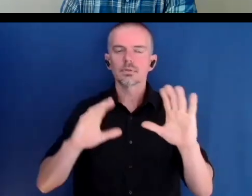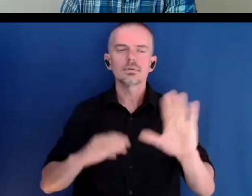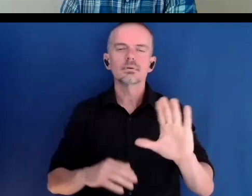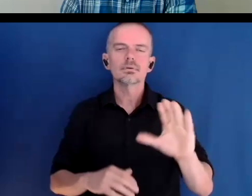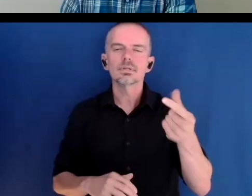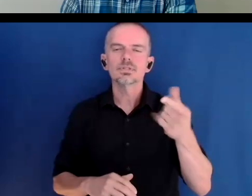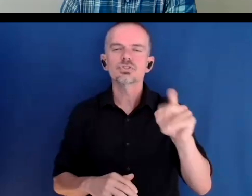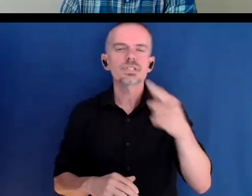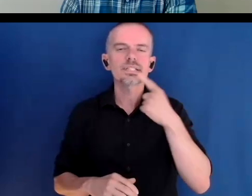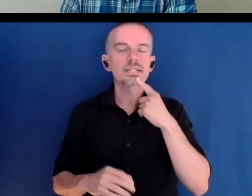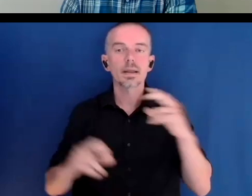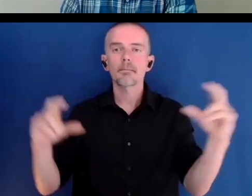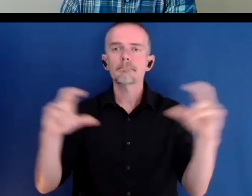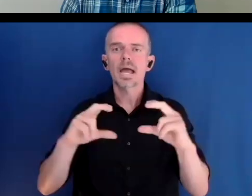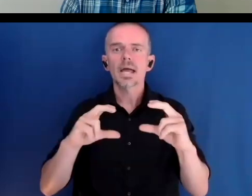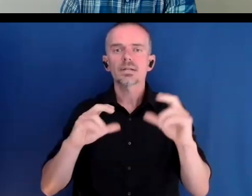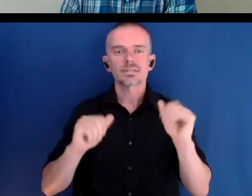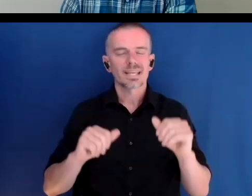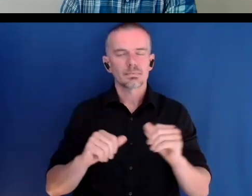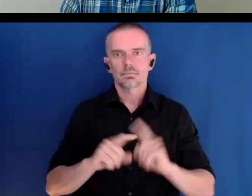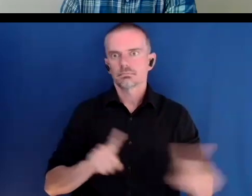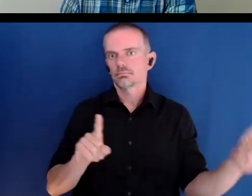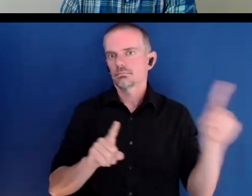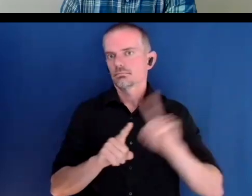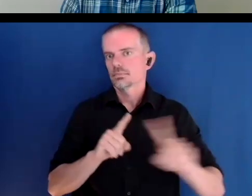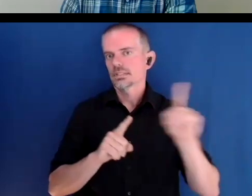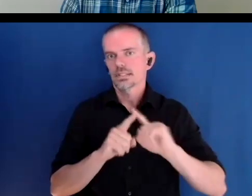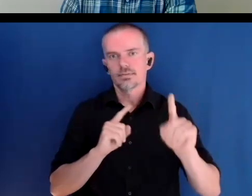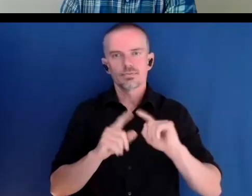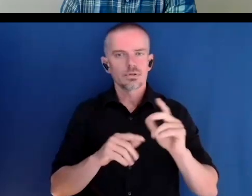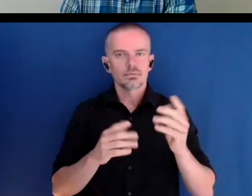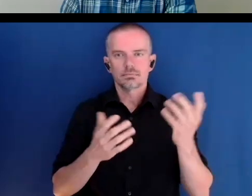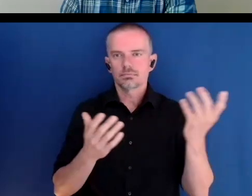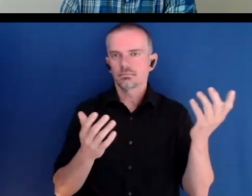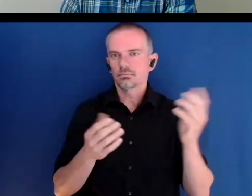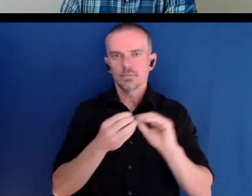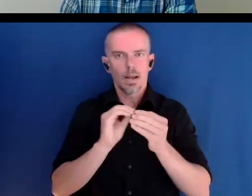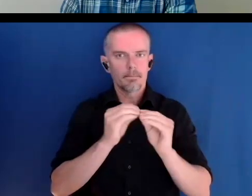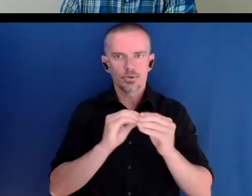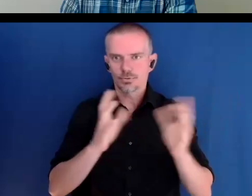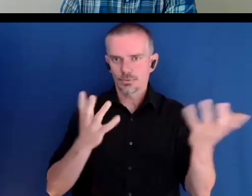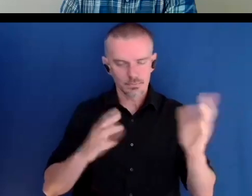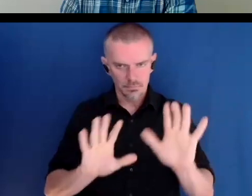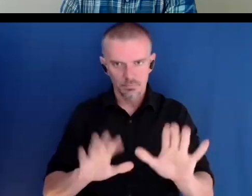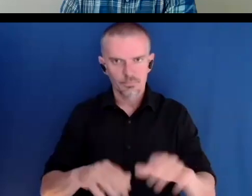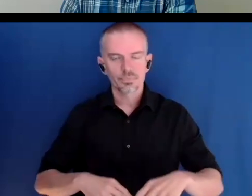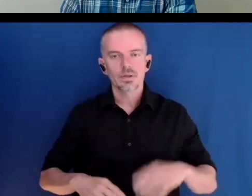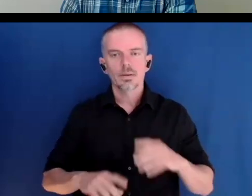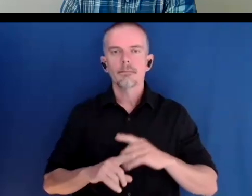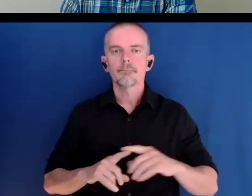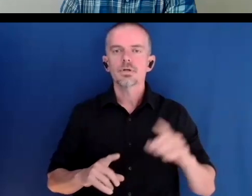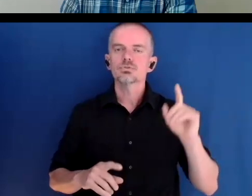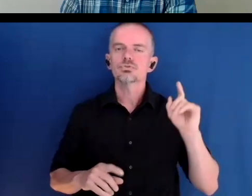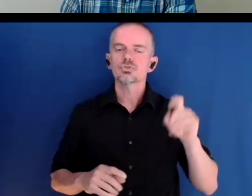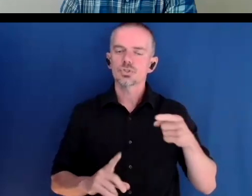earlier, match can be so many other things, but they should be specific to